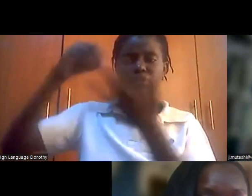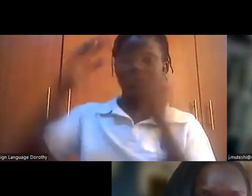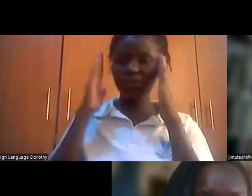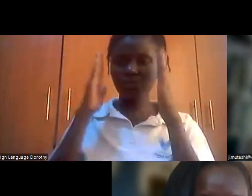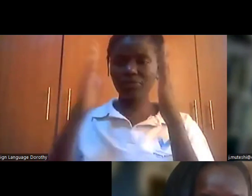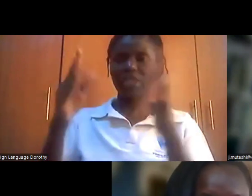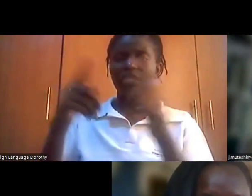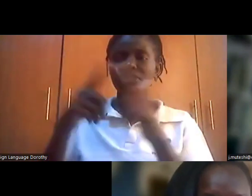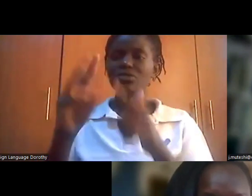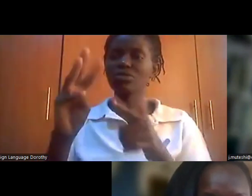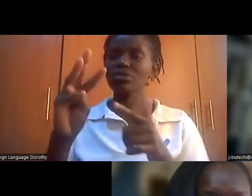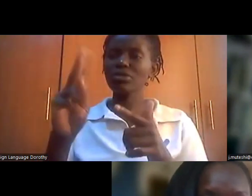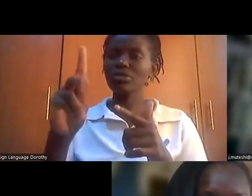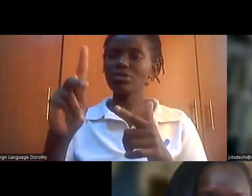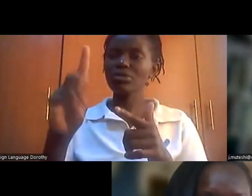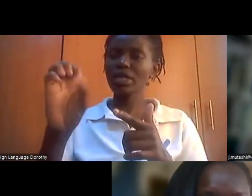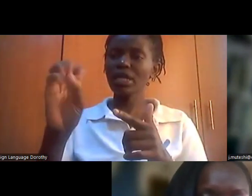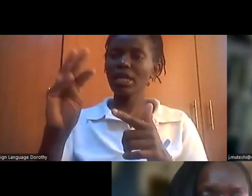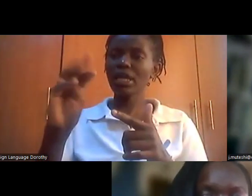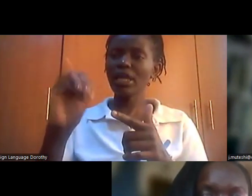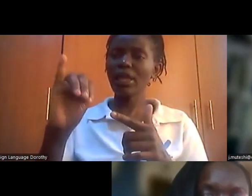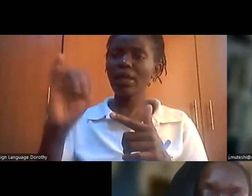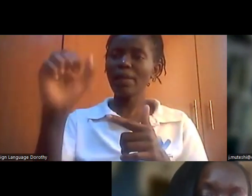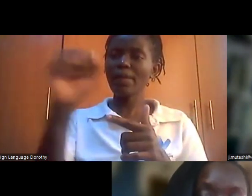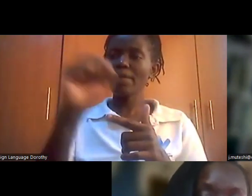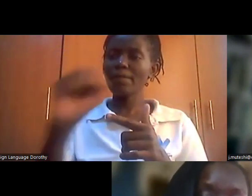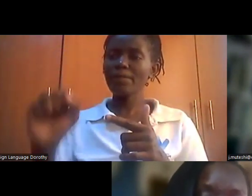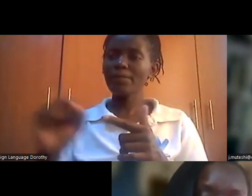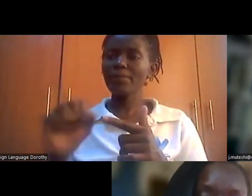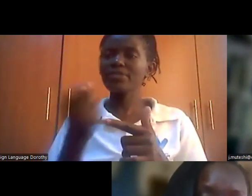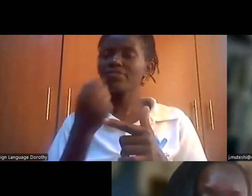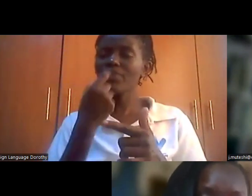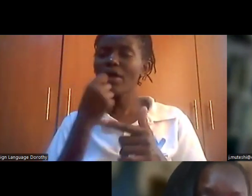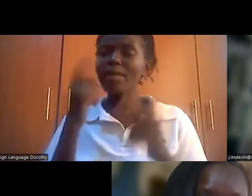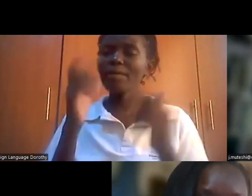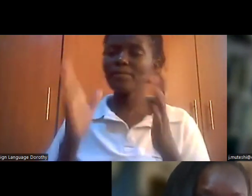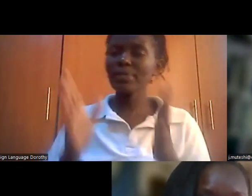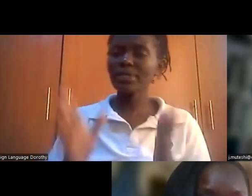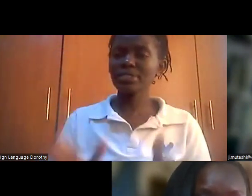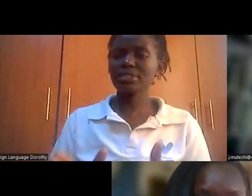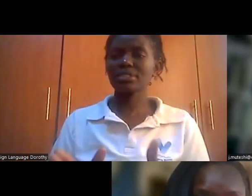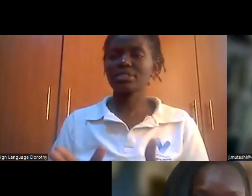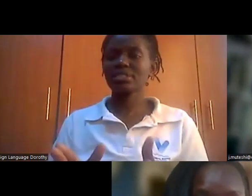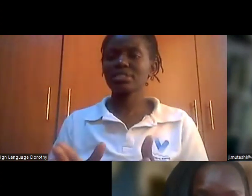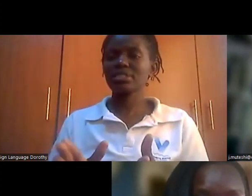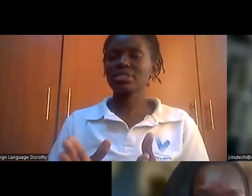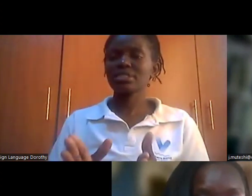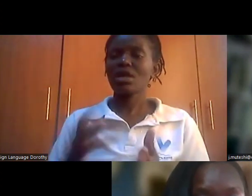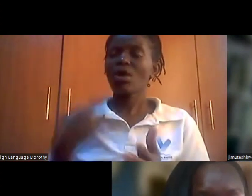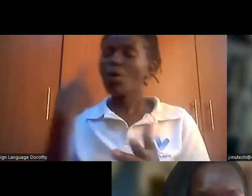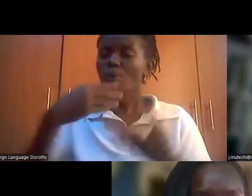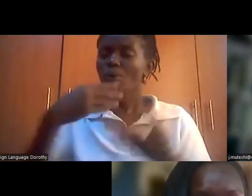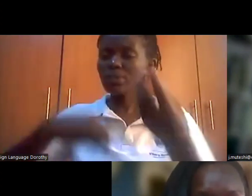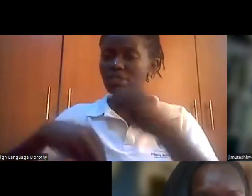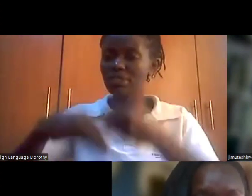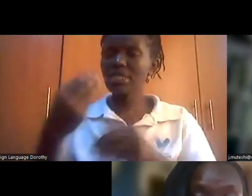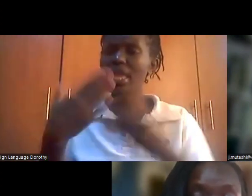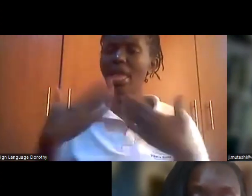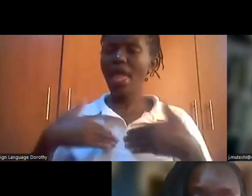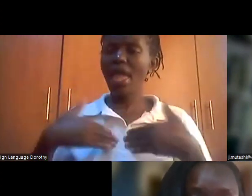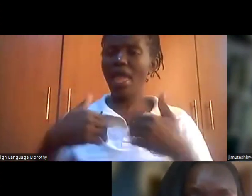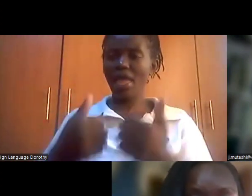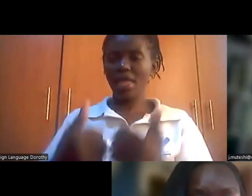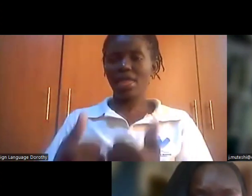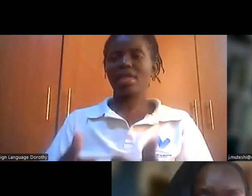chemists, their pharmacists, for their role in selling health products, equipment, and supplies that